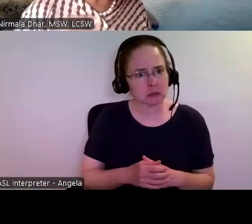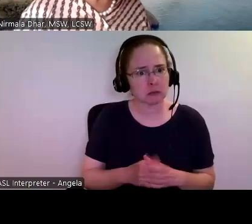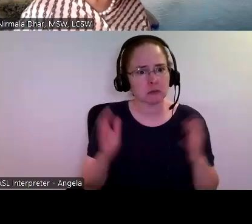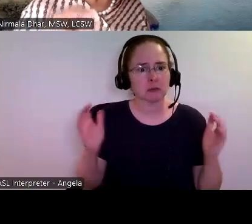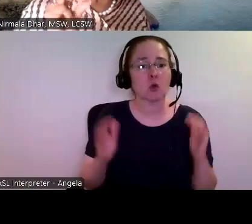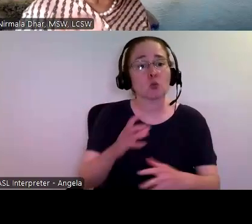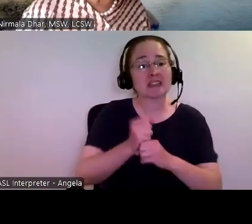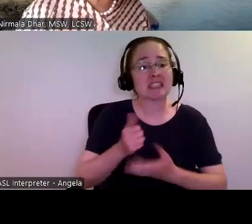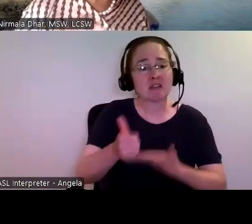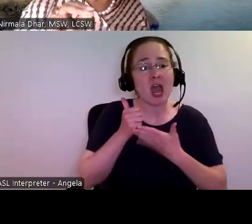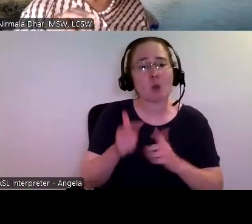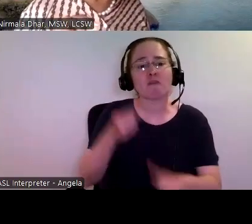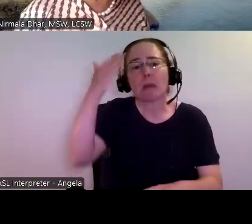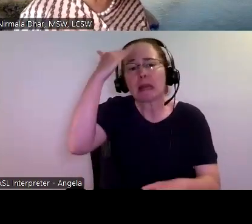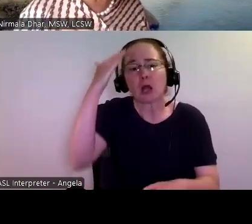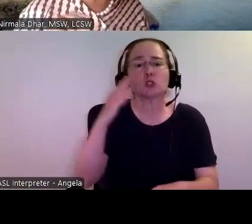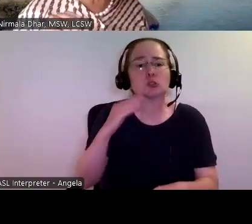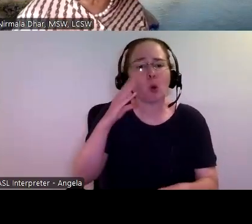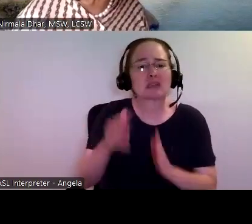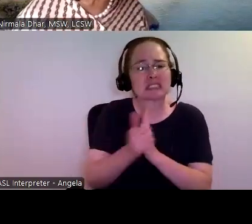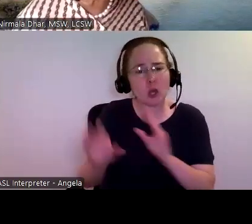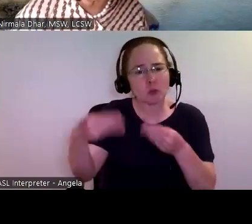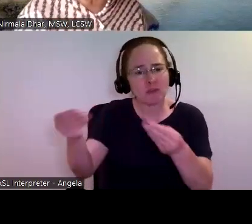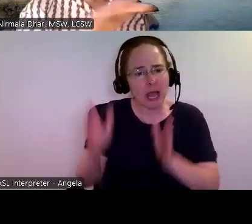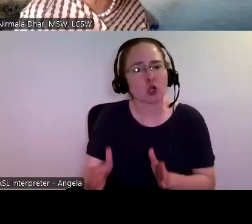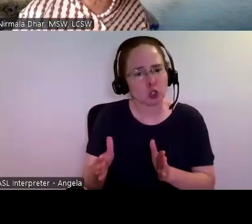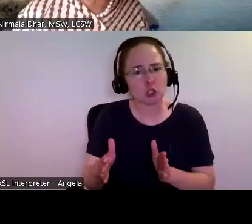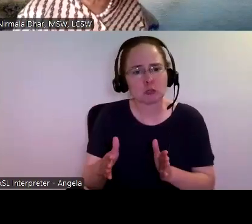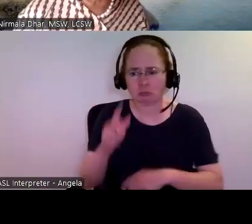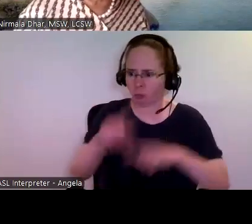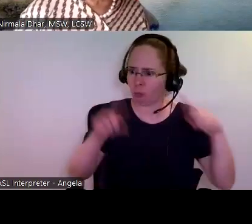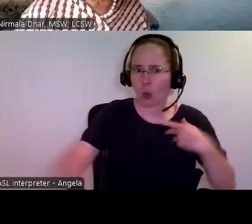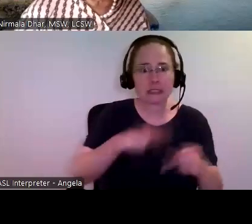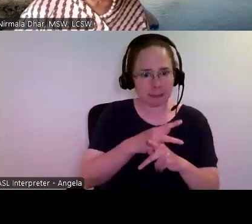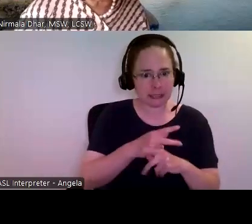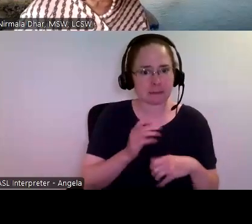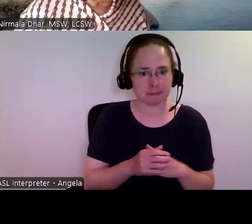receive help from knowledgeable and skilled providers of all types,